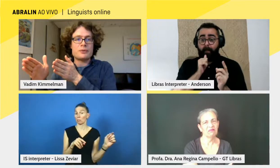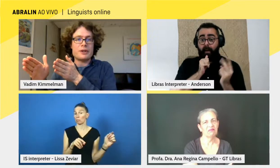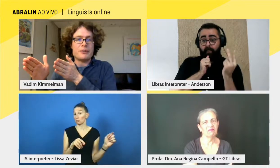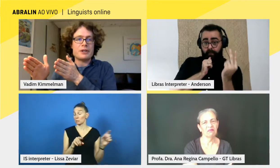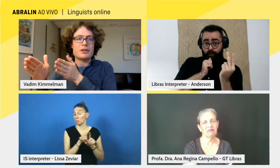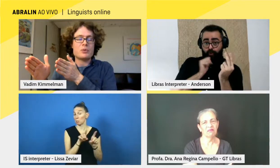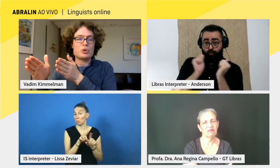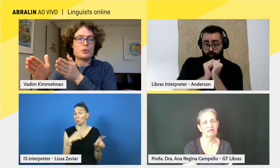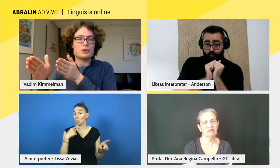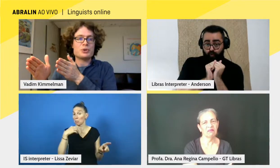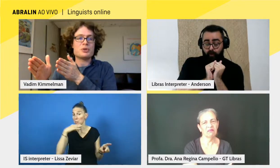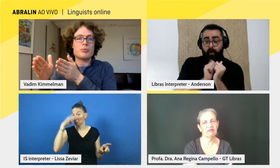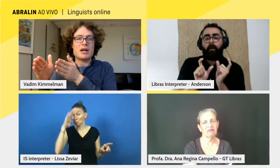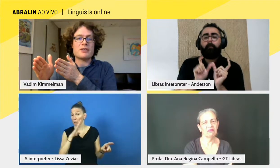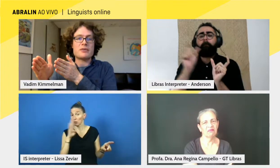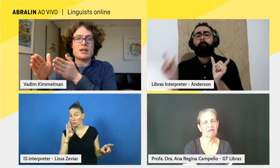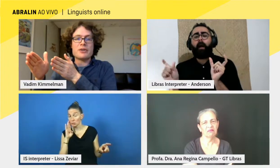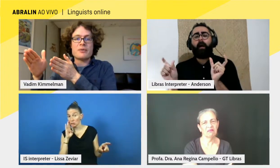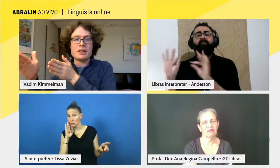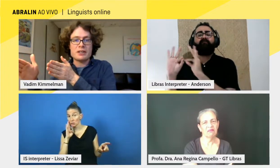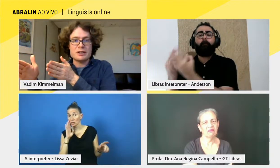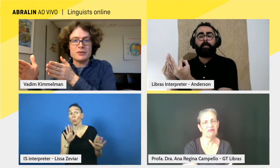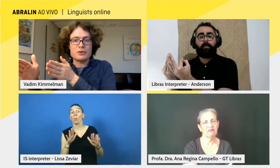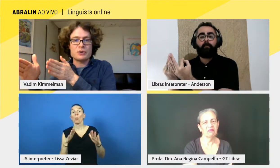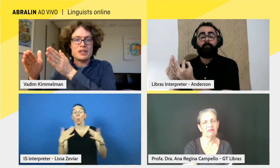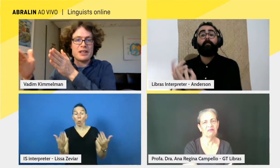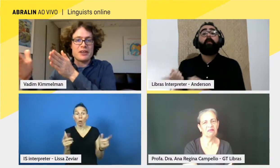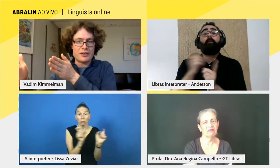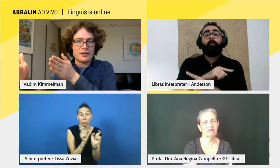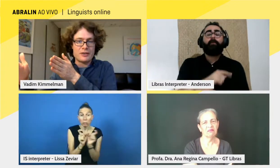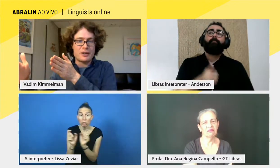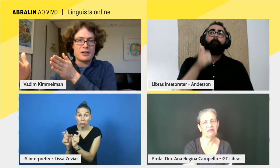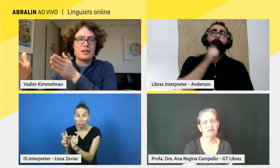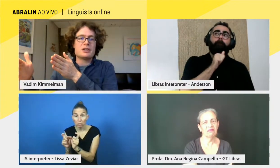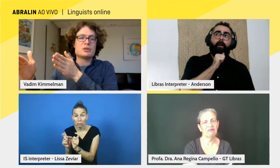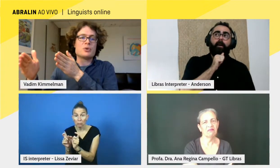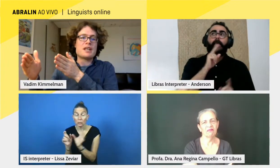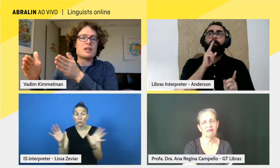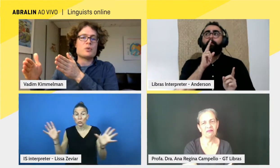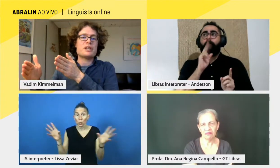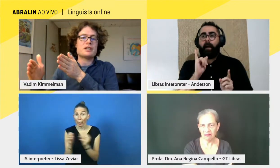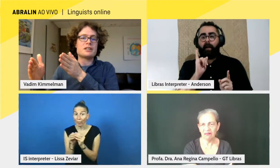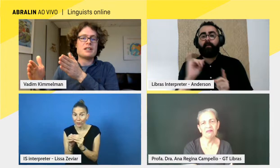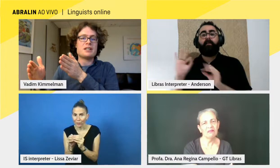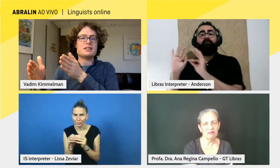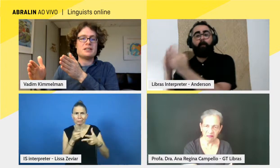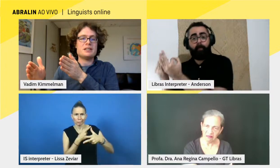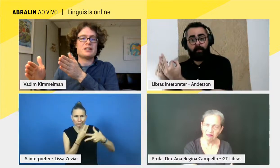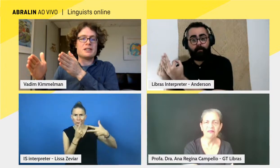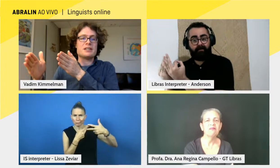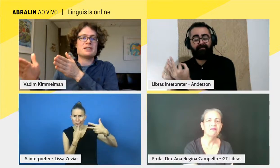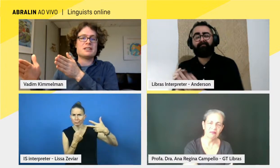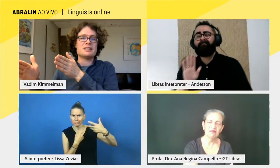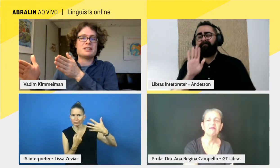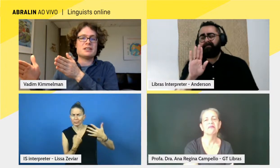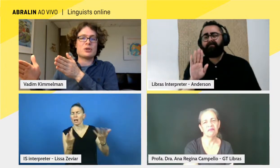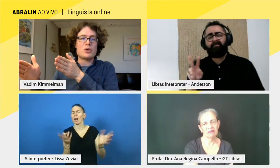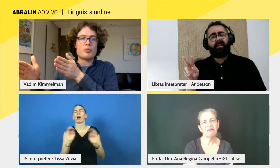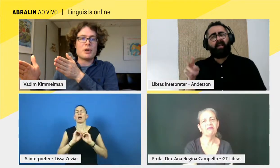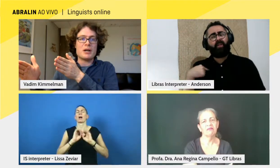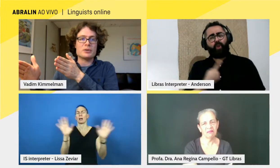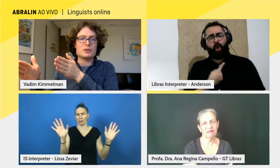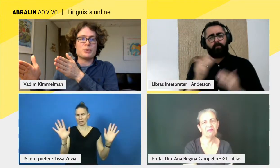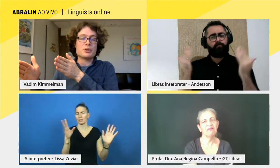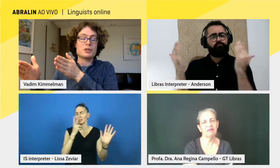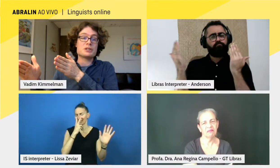as the third variant, they would produce mother, father, relative together. So then we can clearly see that this is indeed